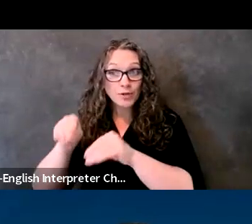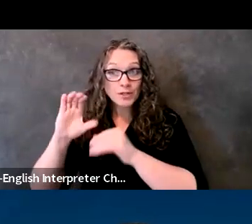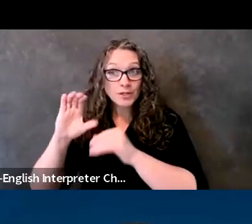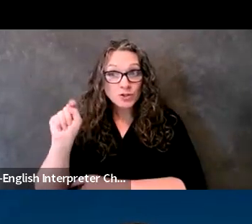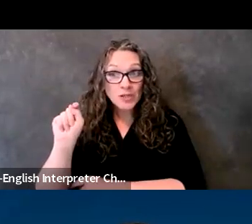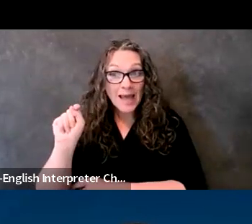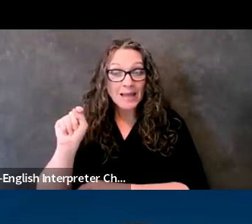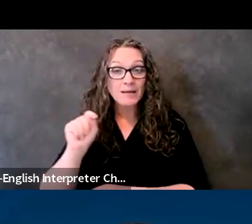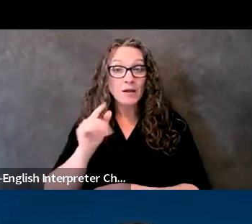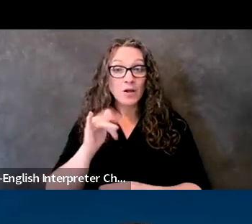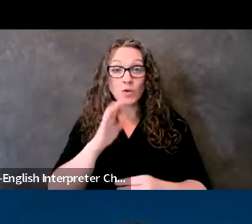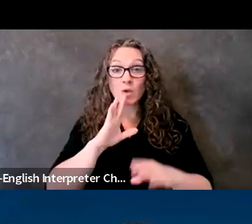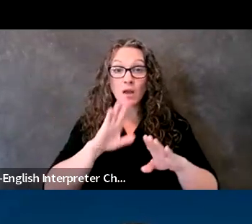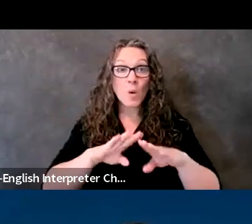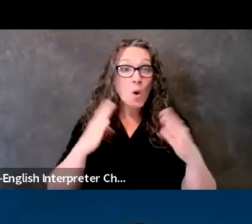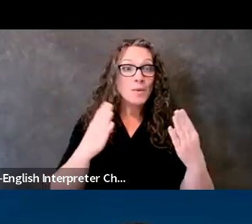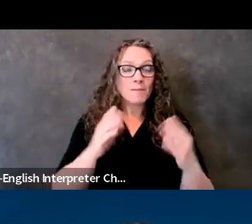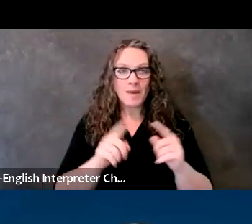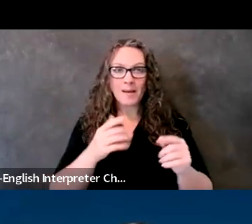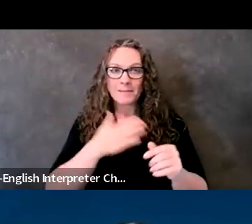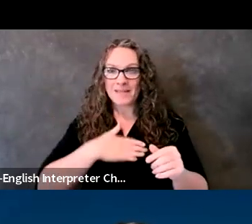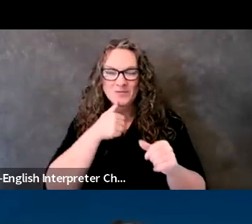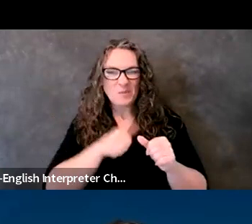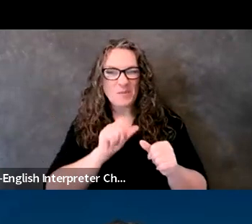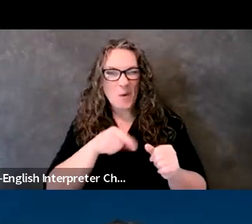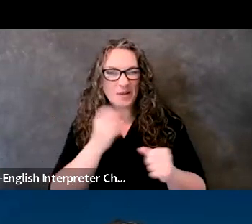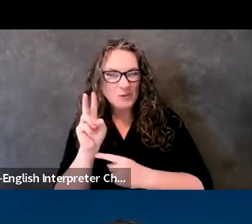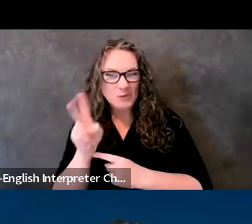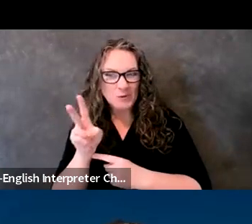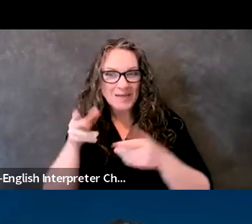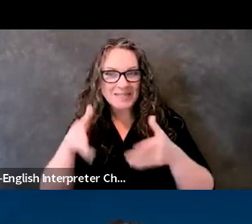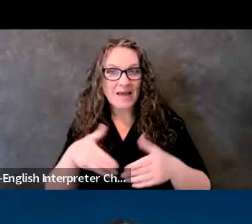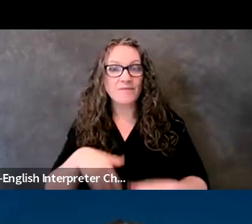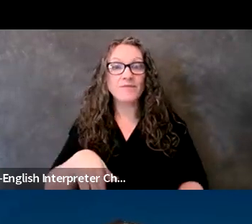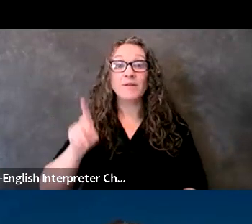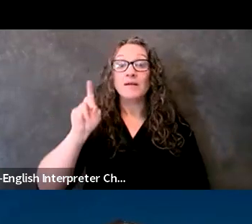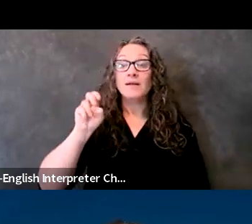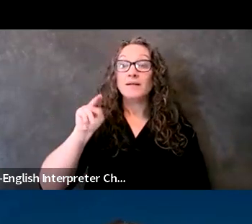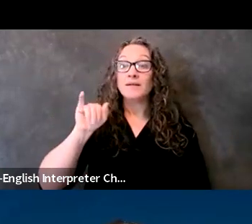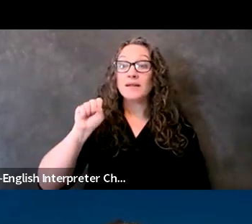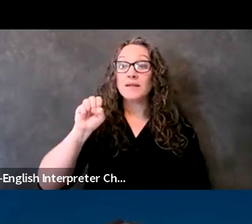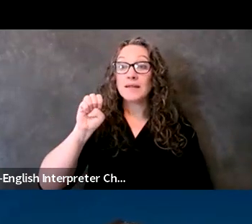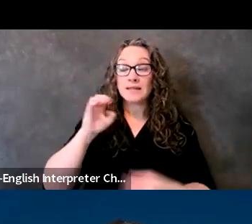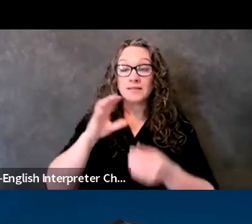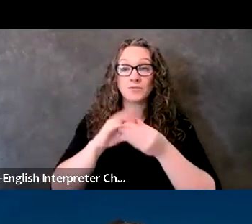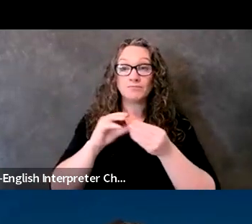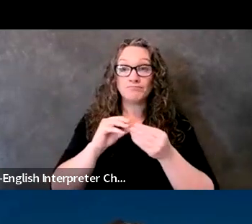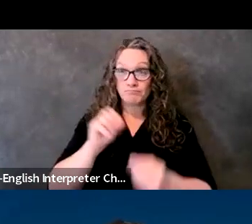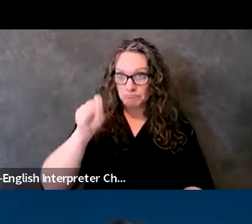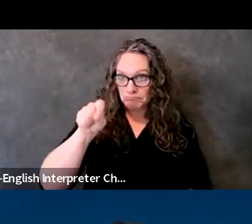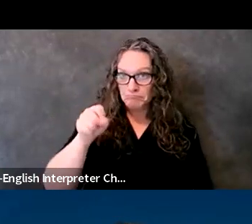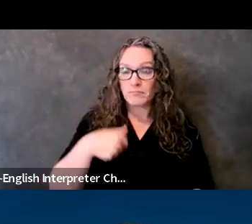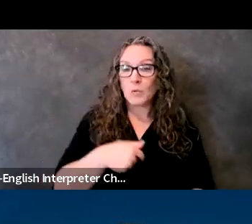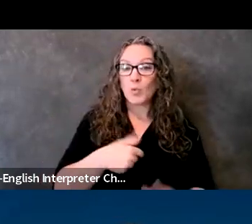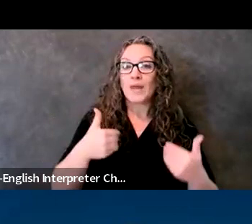the mindfulness that we only have 2 minutes left? Yeah, we do have some planning resources. When